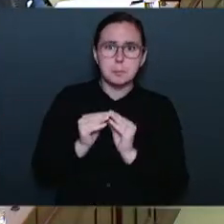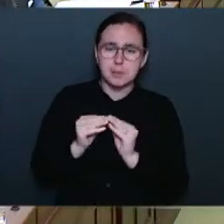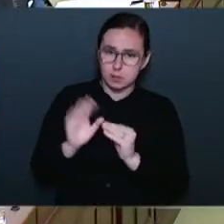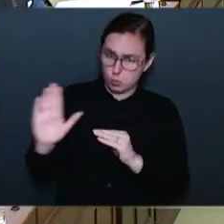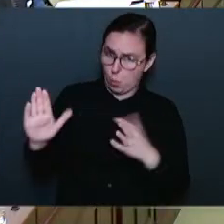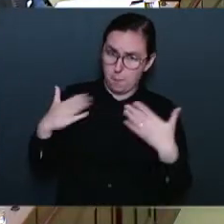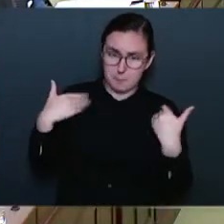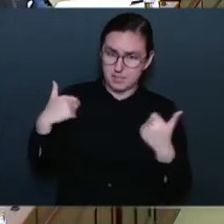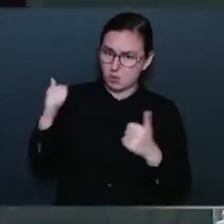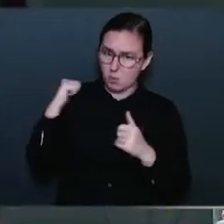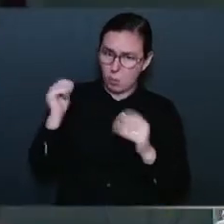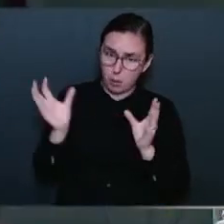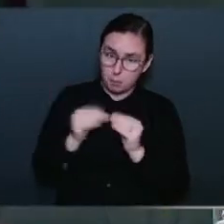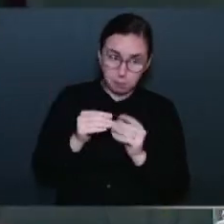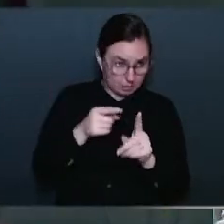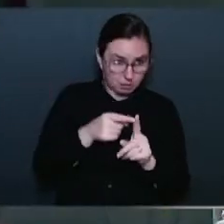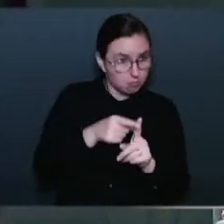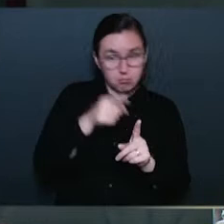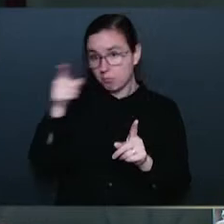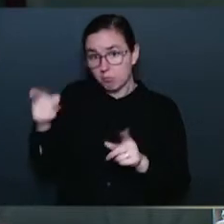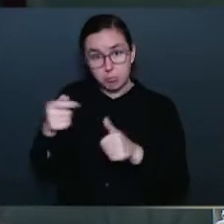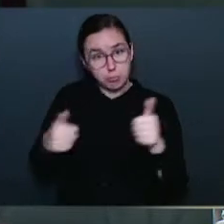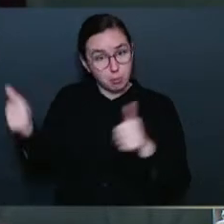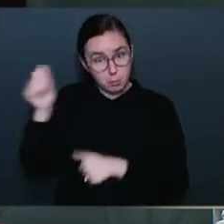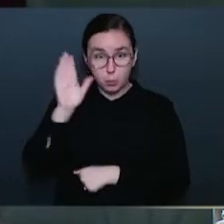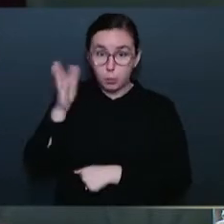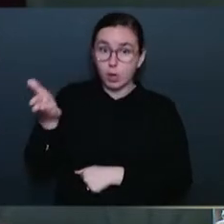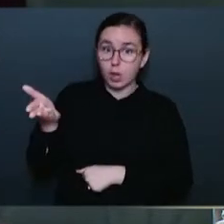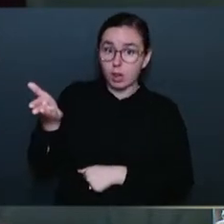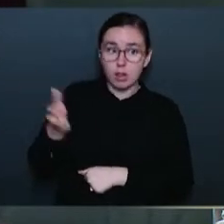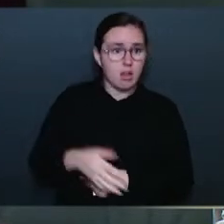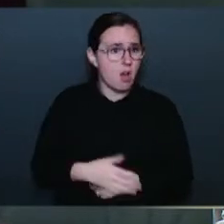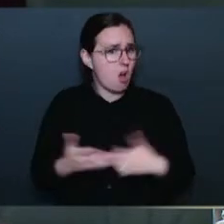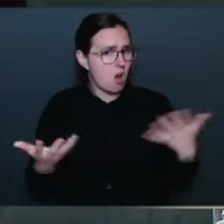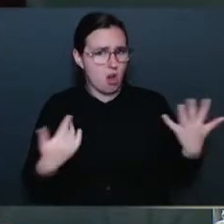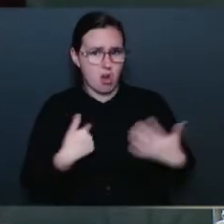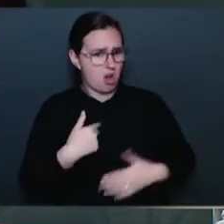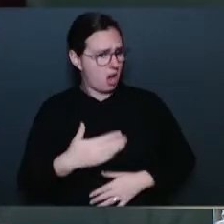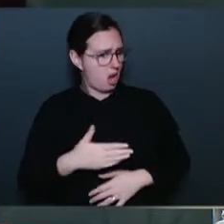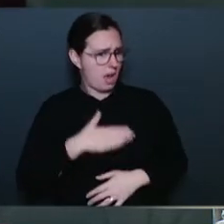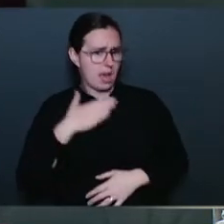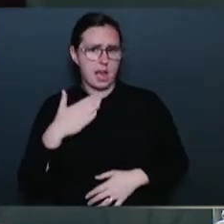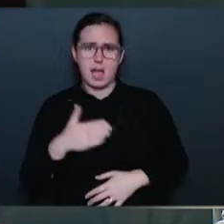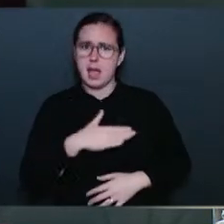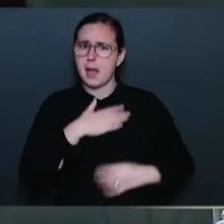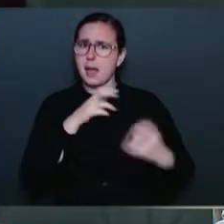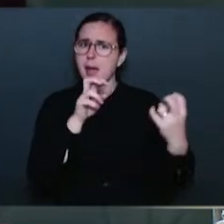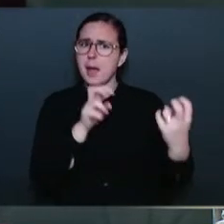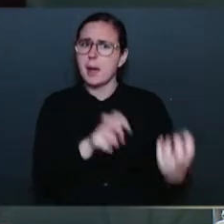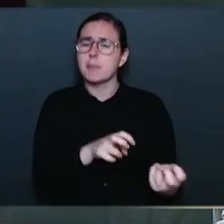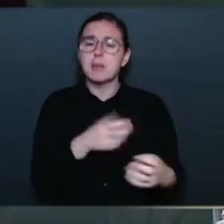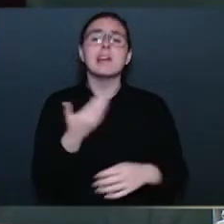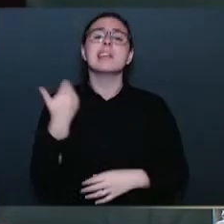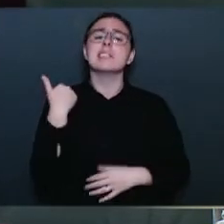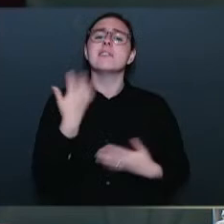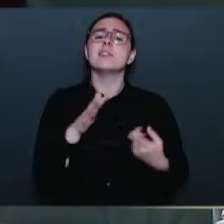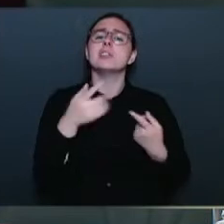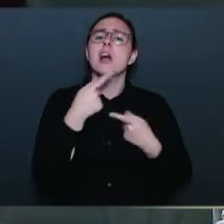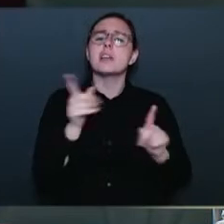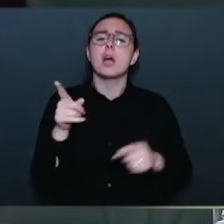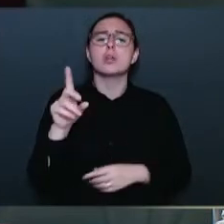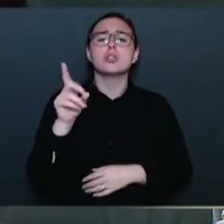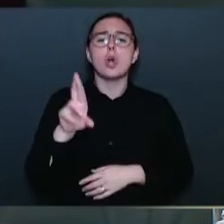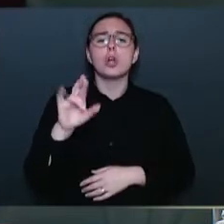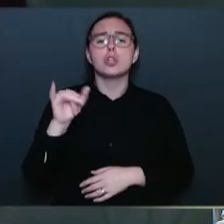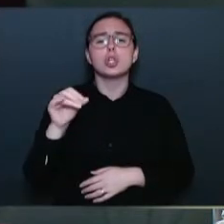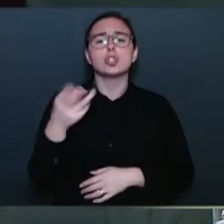yes I'd be happy to I in fact before we announced that Dr John Cowell was taking over as the official administrator we made sure to have one-on-one